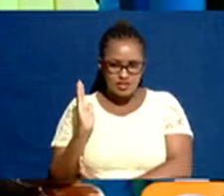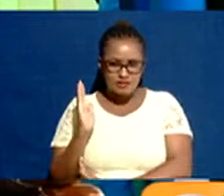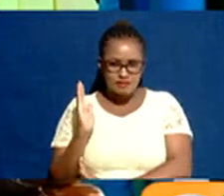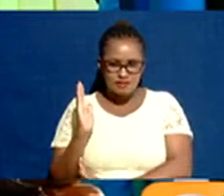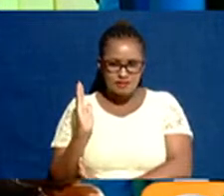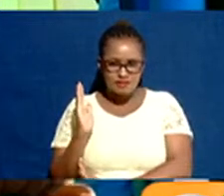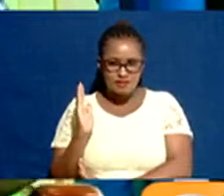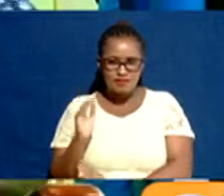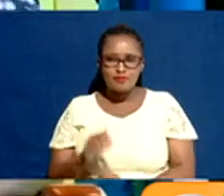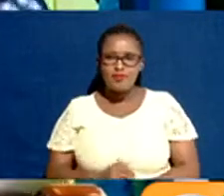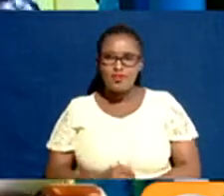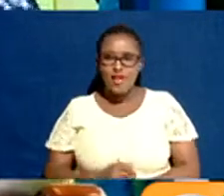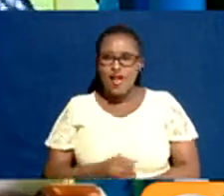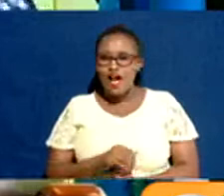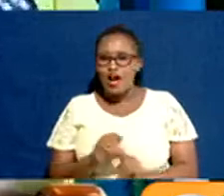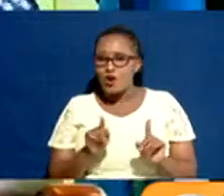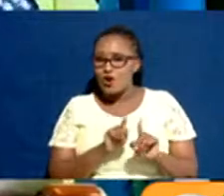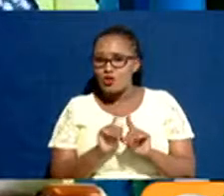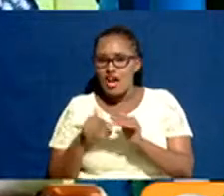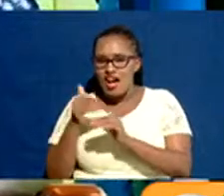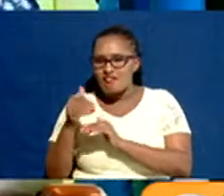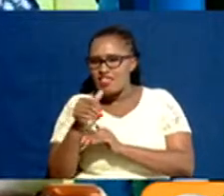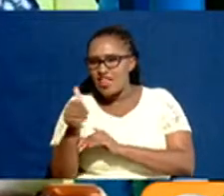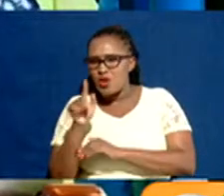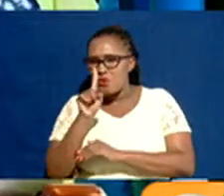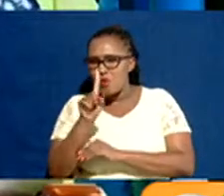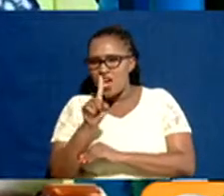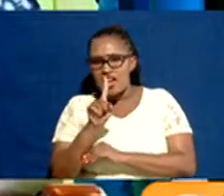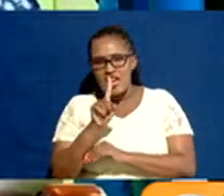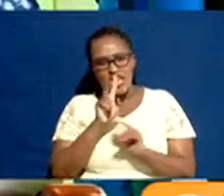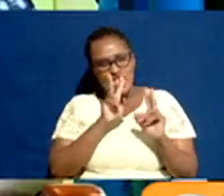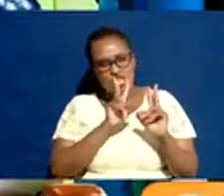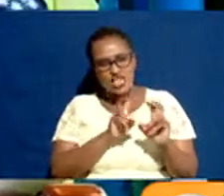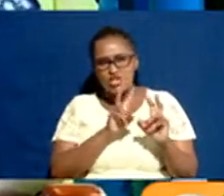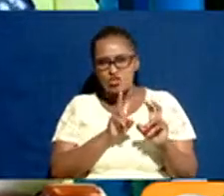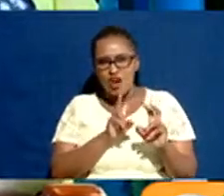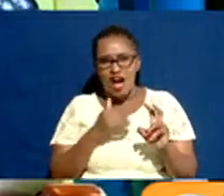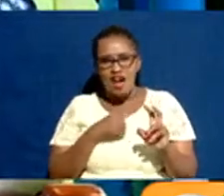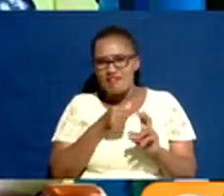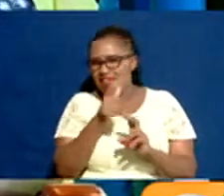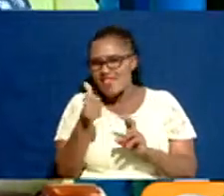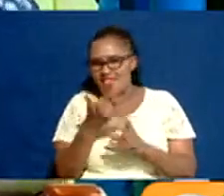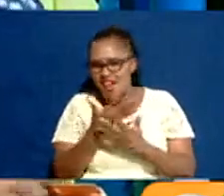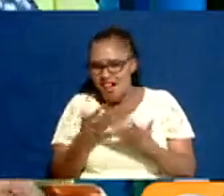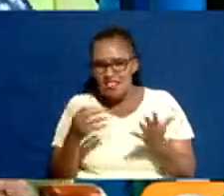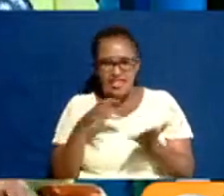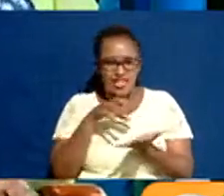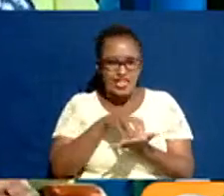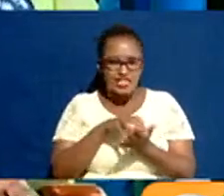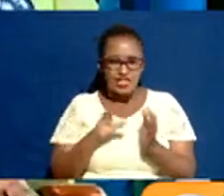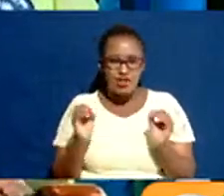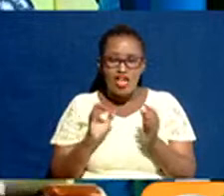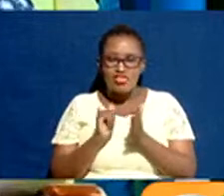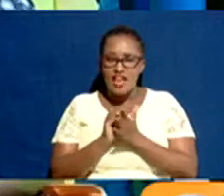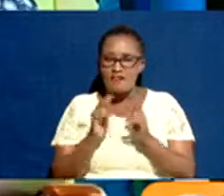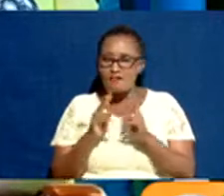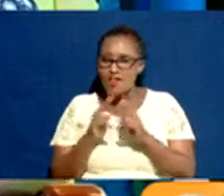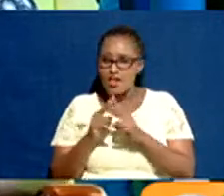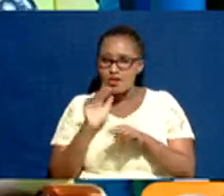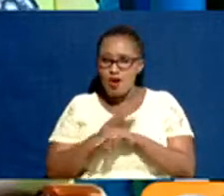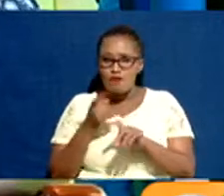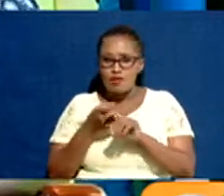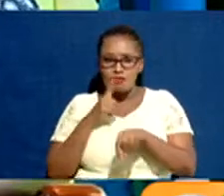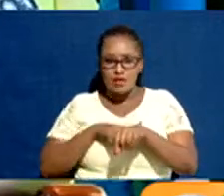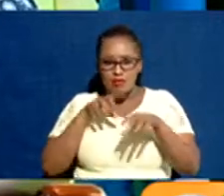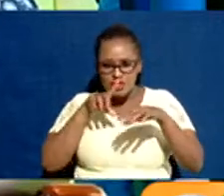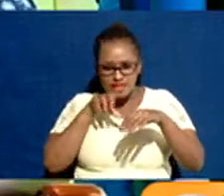Kindiki. Other than that one isolated incident, we have not had any other. And that is very good. Okay. You know, since we came in,